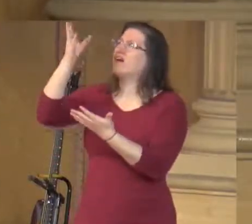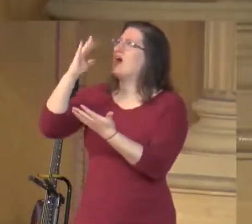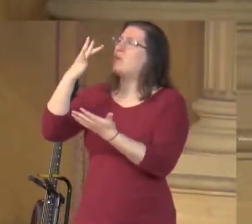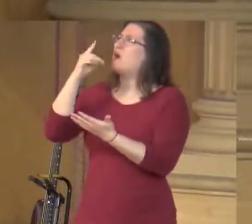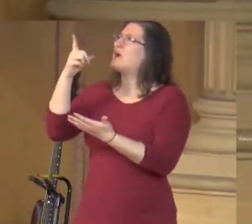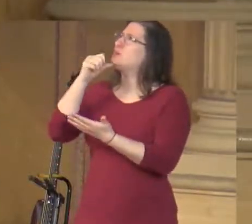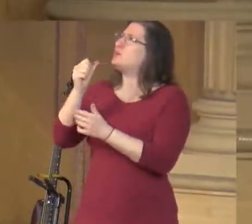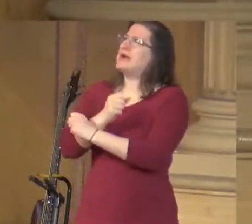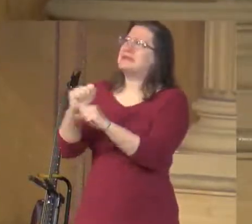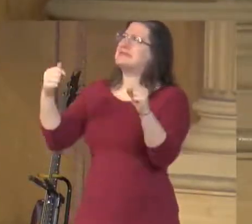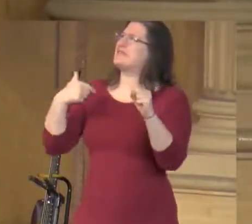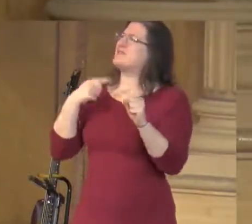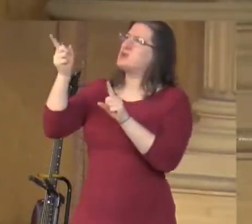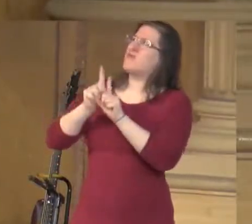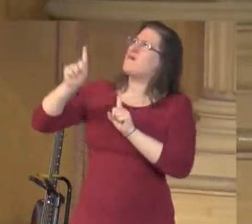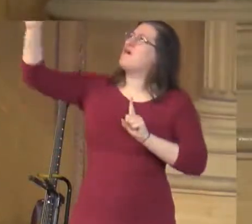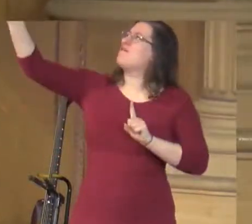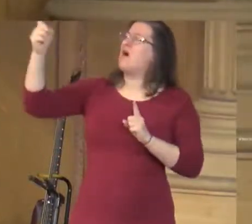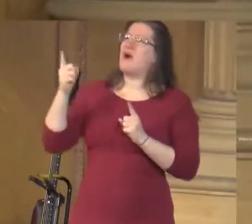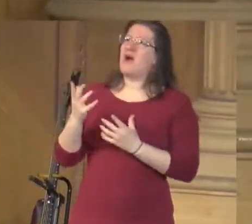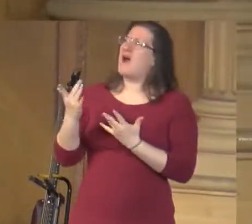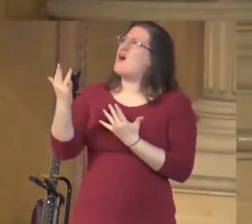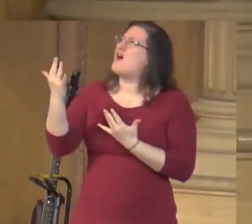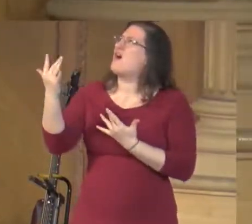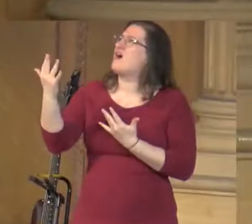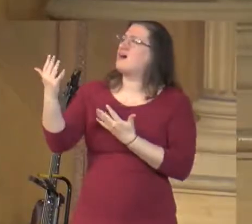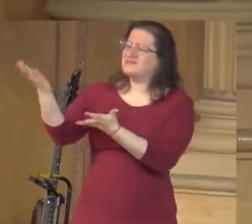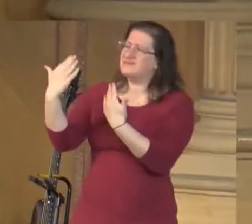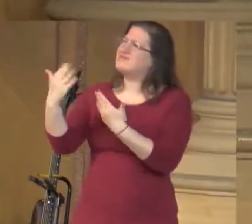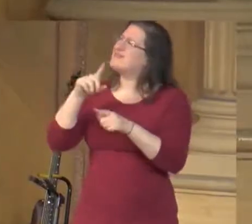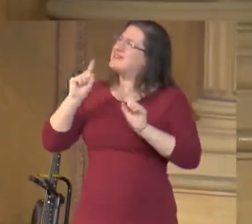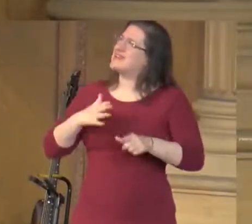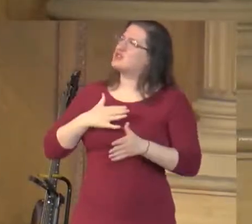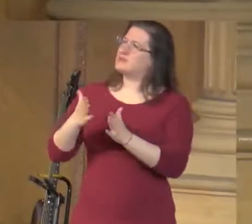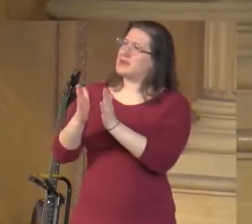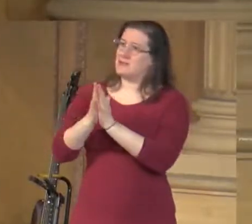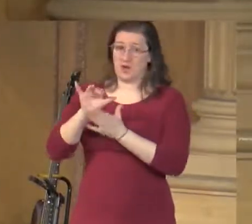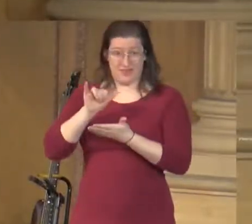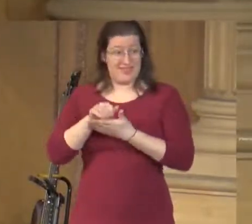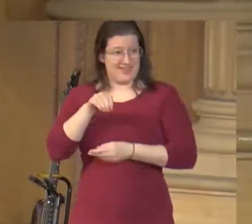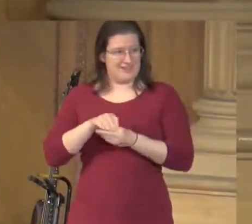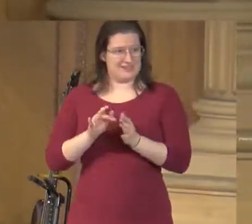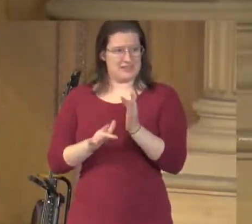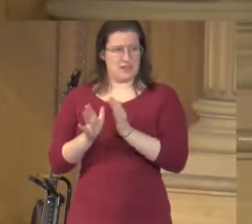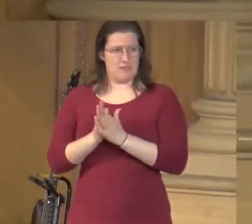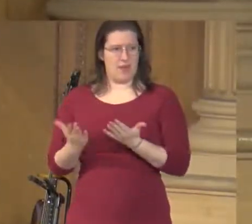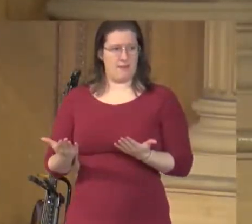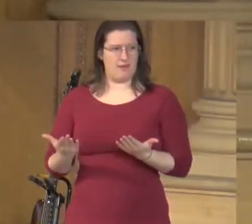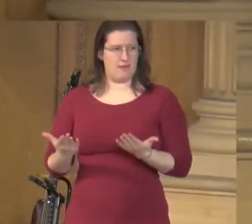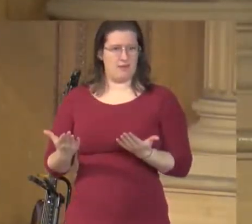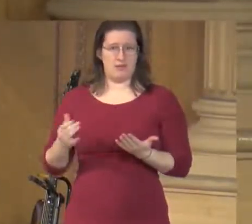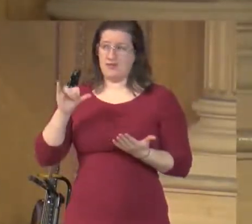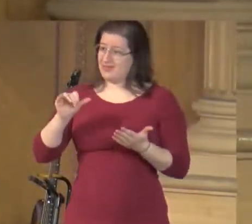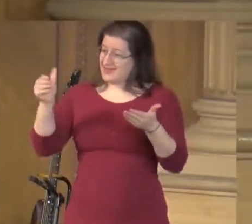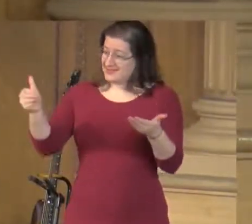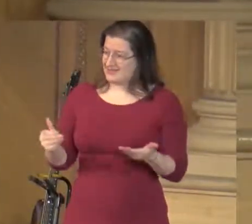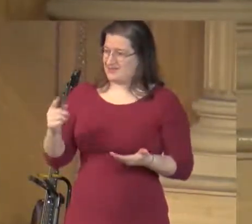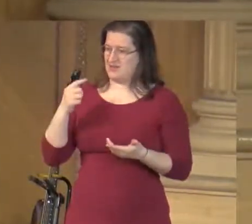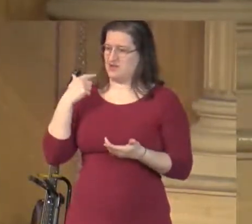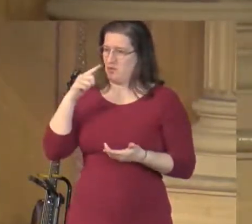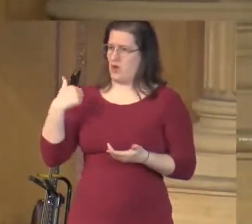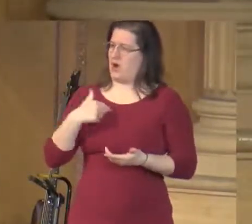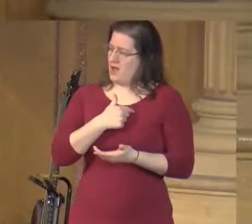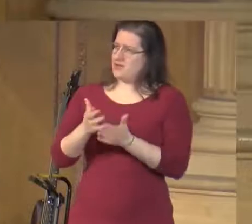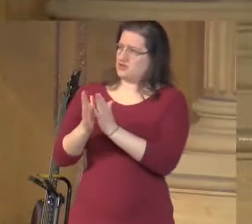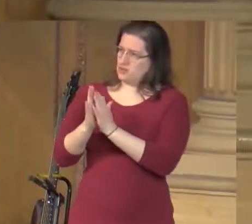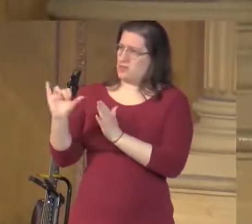Why are you so far from me? How long are you going to wait before you answer my prayers? That's all in our Bible. And that's all an invitation for us to pray like that and